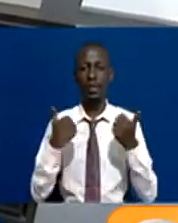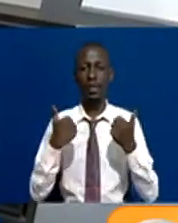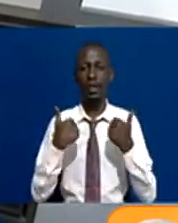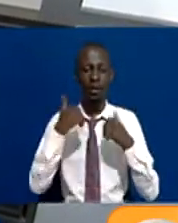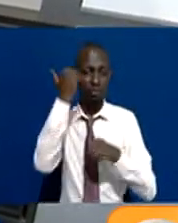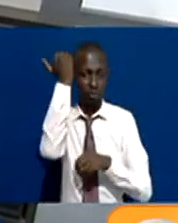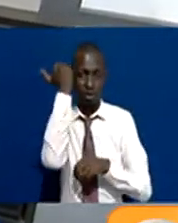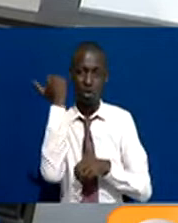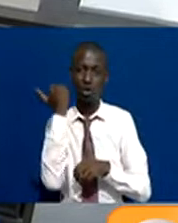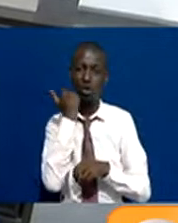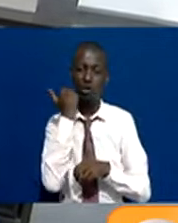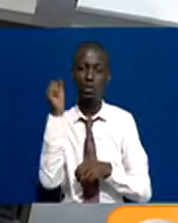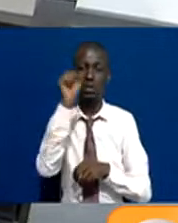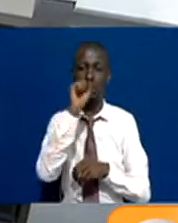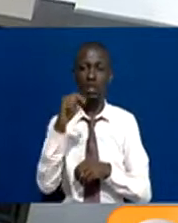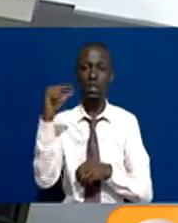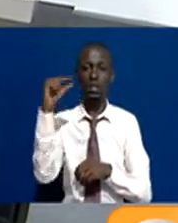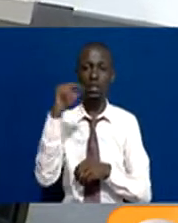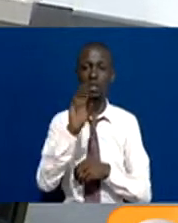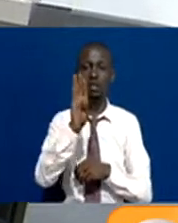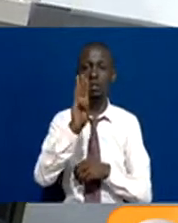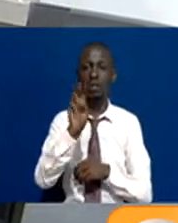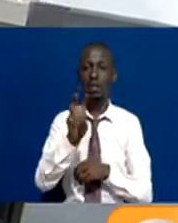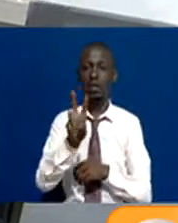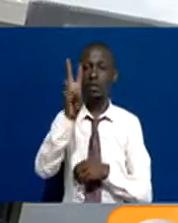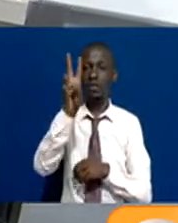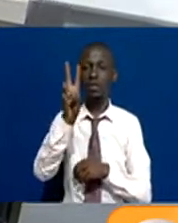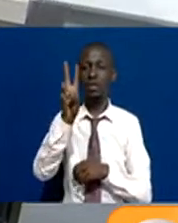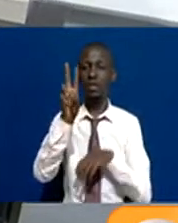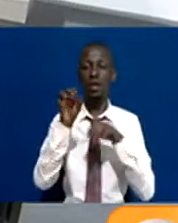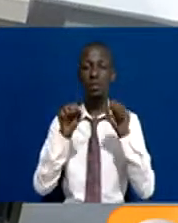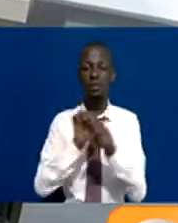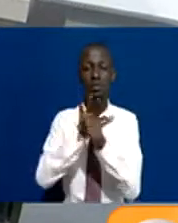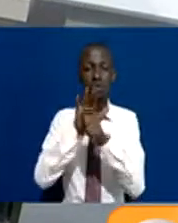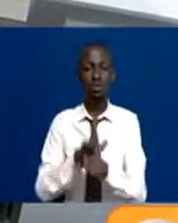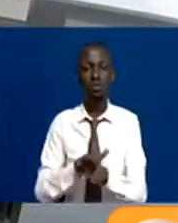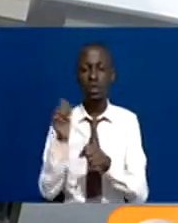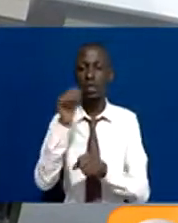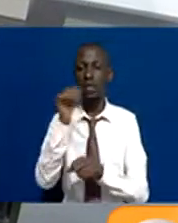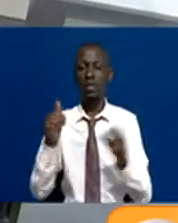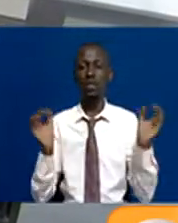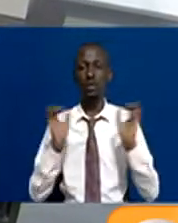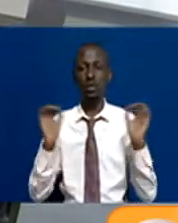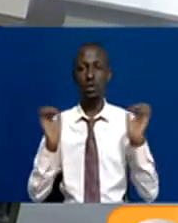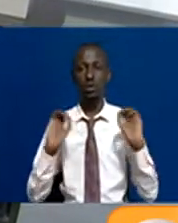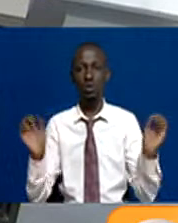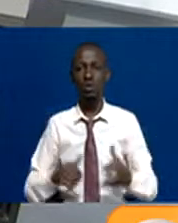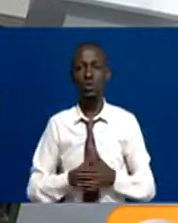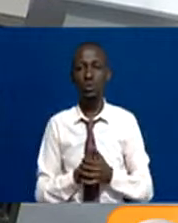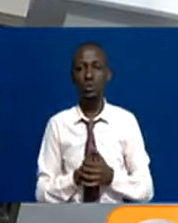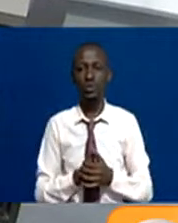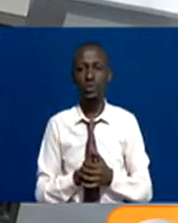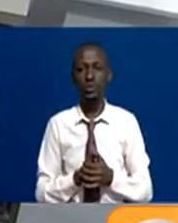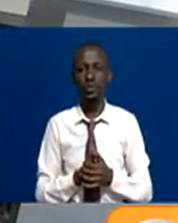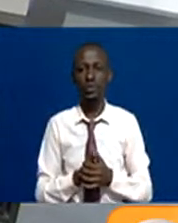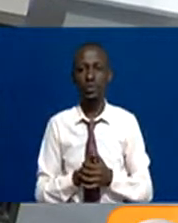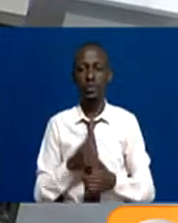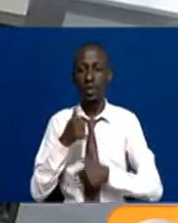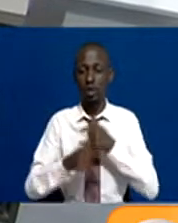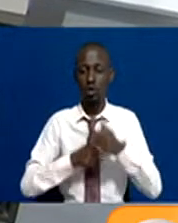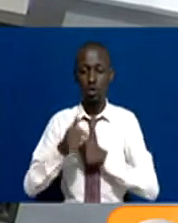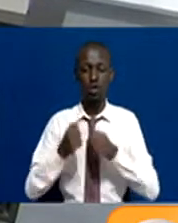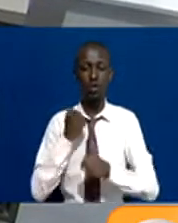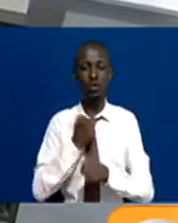is one of the principles is that we will not re-victimize anybody. Okay. Yeah, so there's work, it's work in